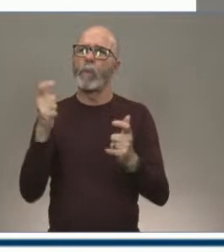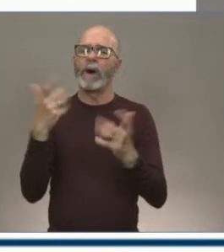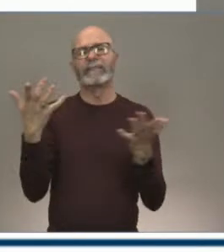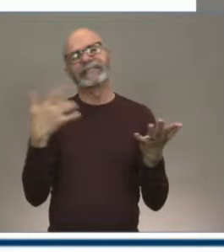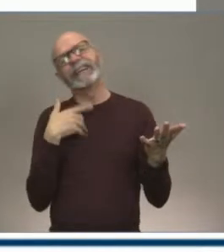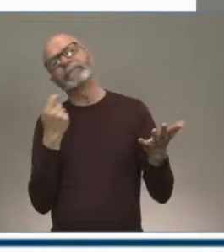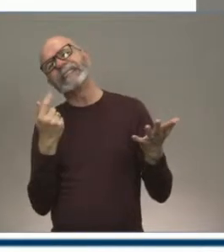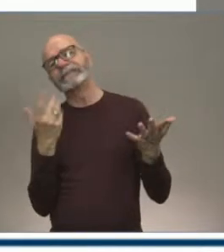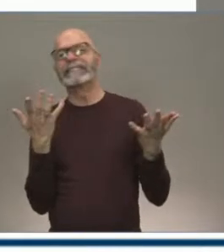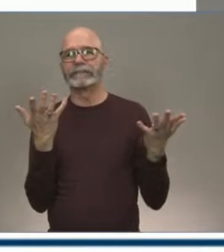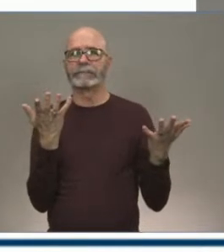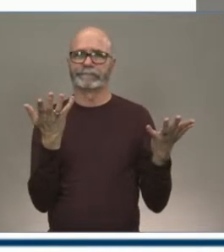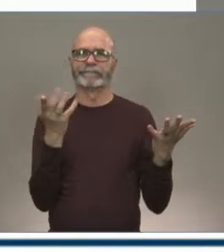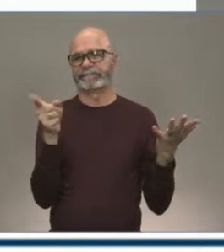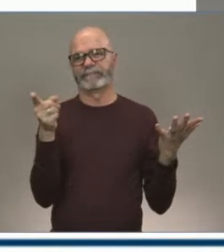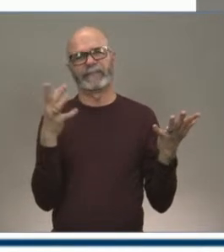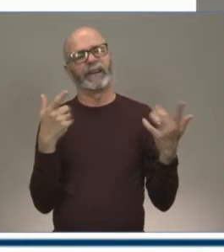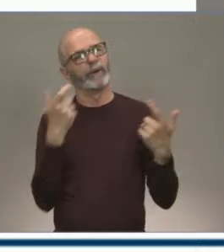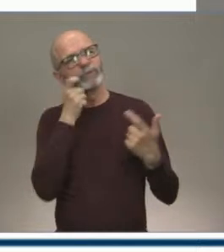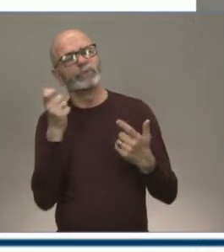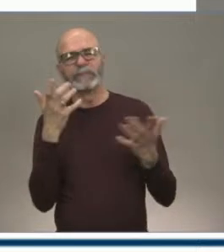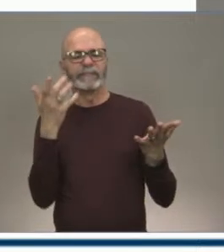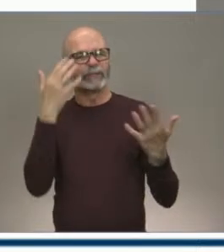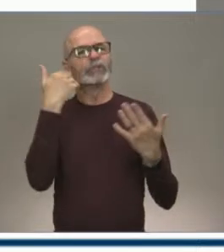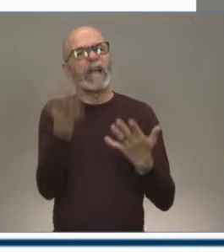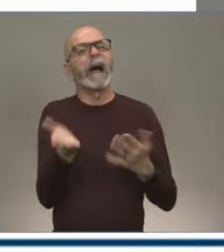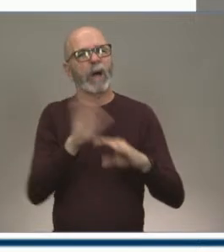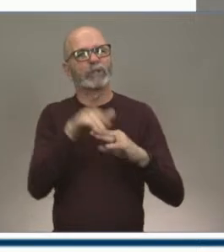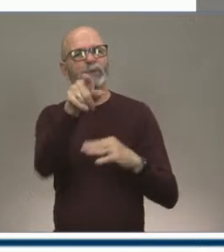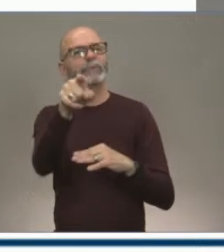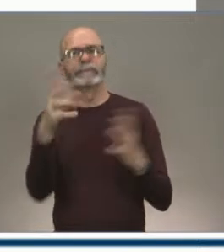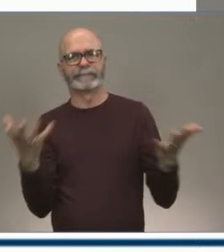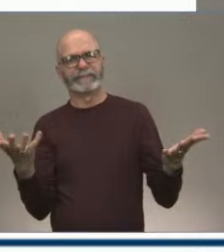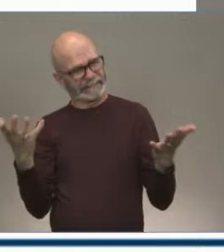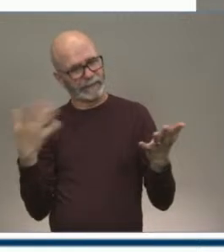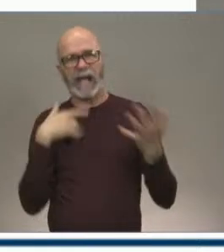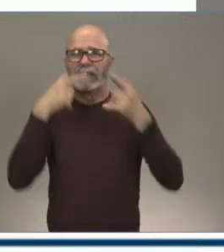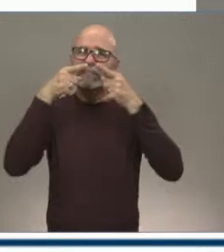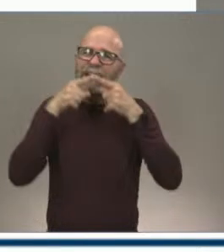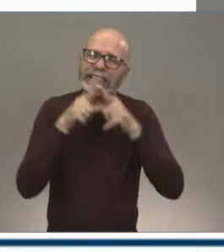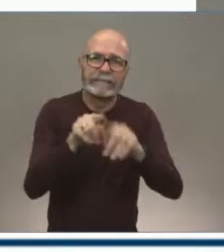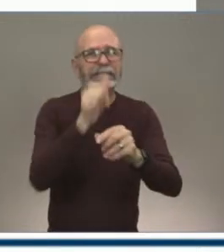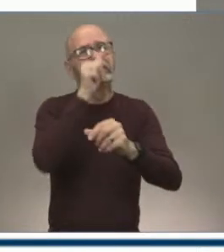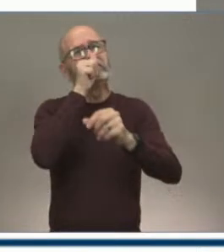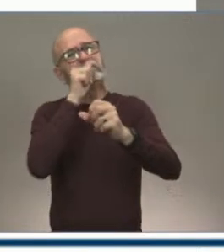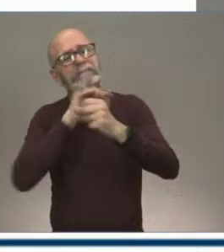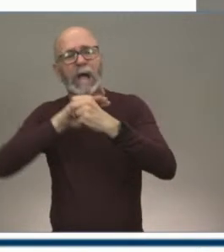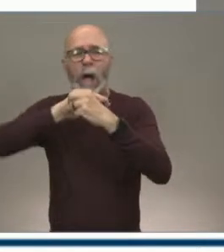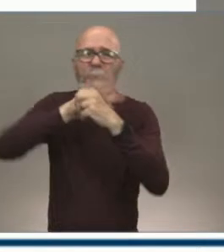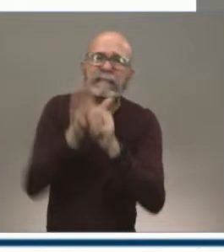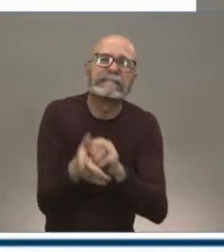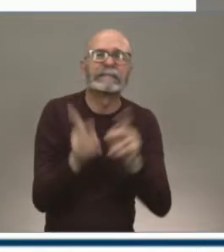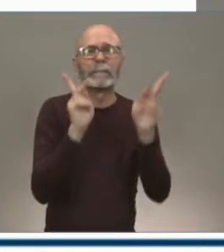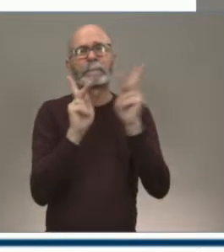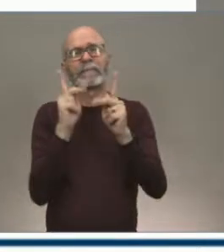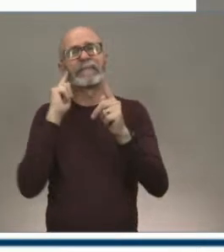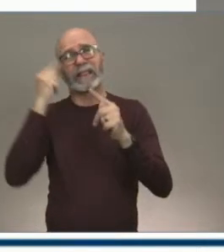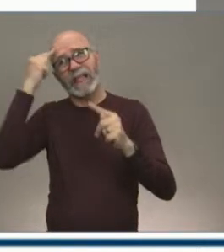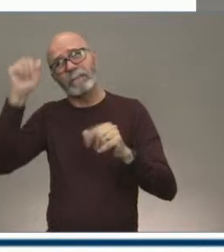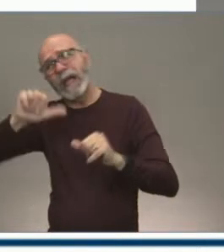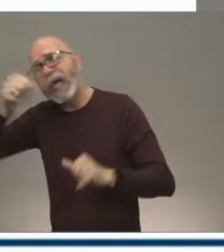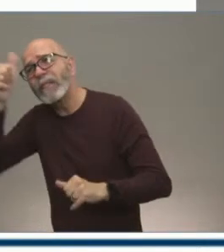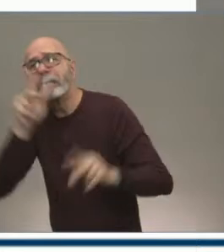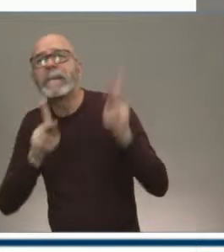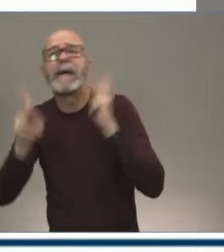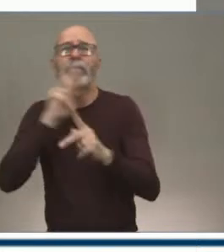you. All along throughout COVID, we've asked people to think about others first. Everybody will get a chance